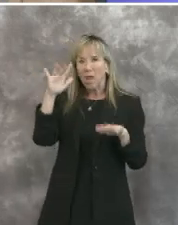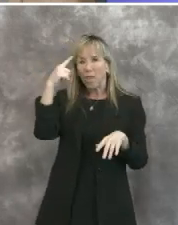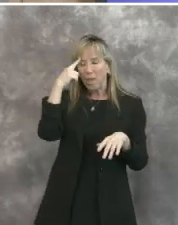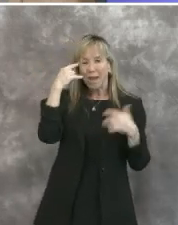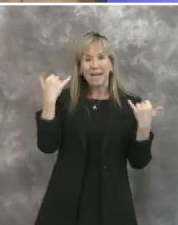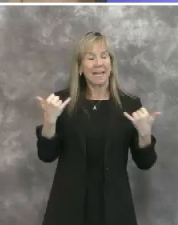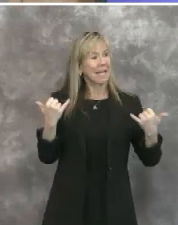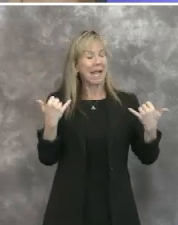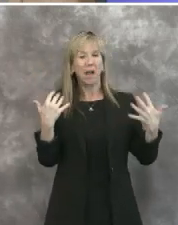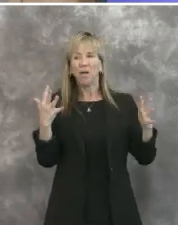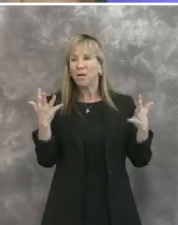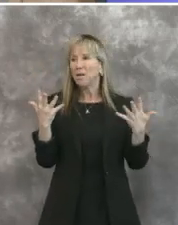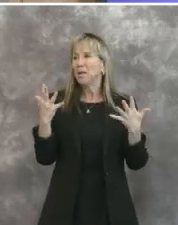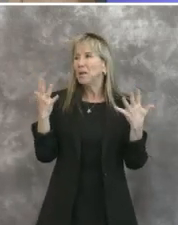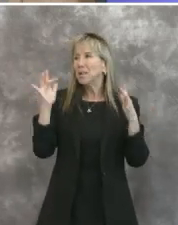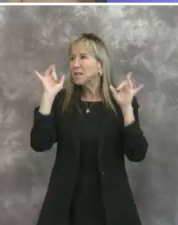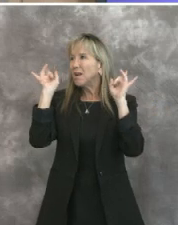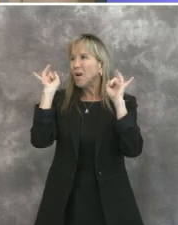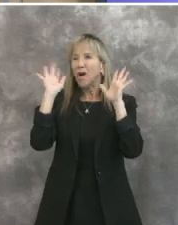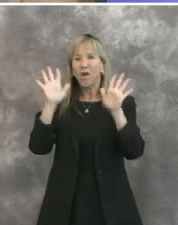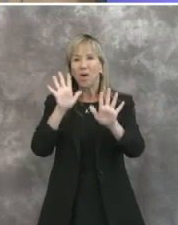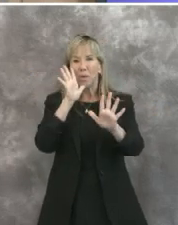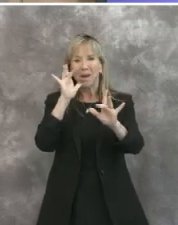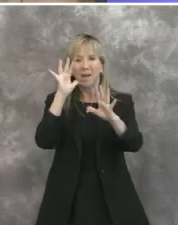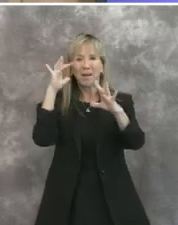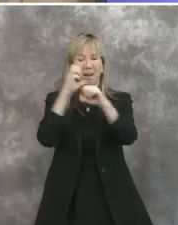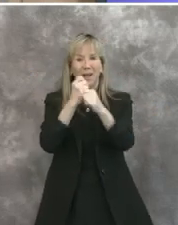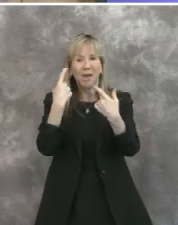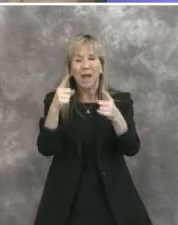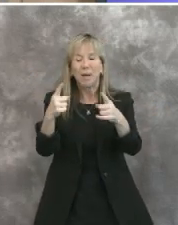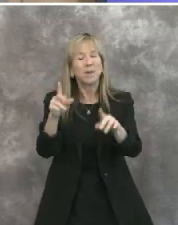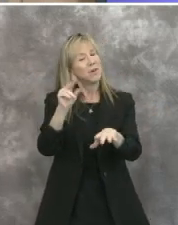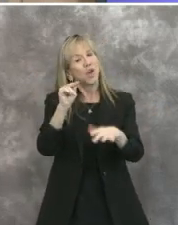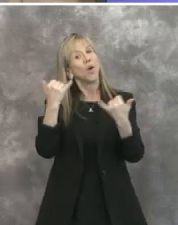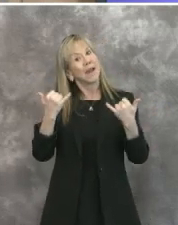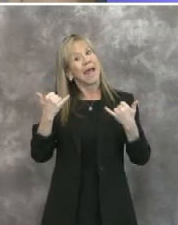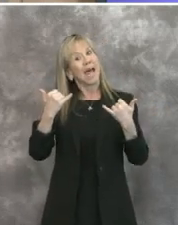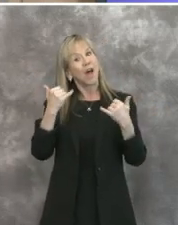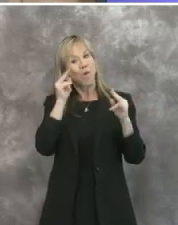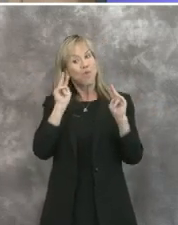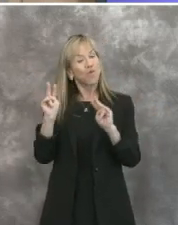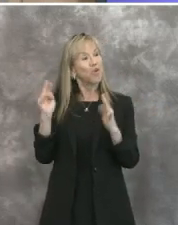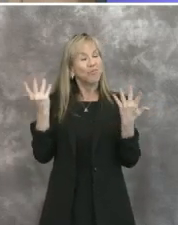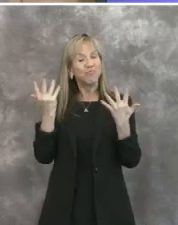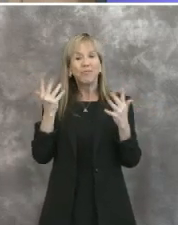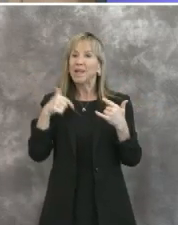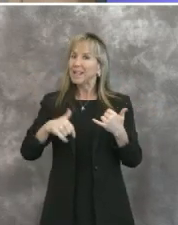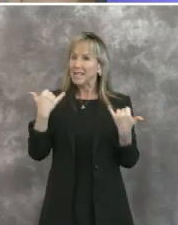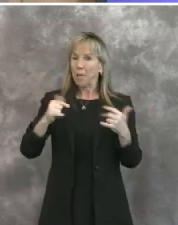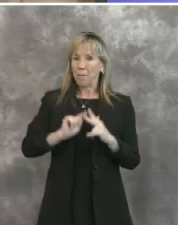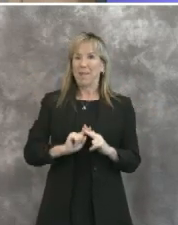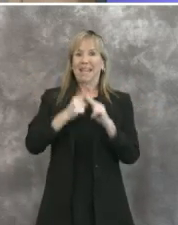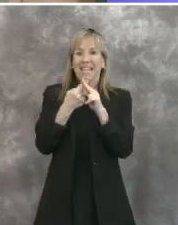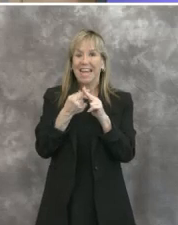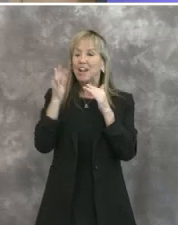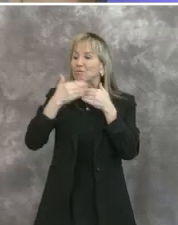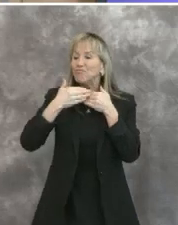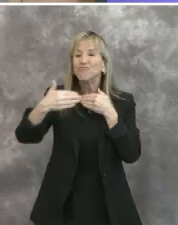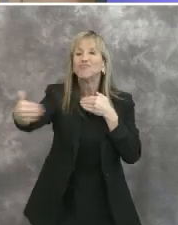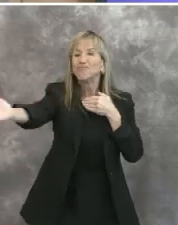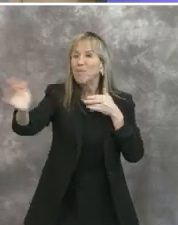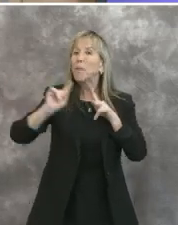of the end, it is more the end of the beginning. And as we move forward, we will have to continue to not only monitor our